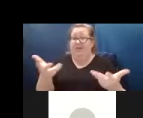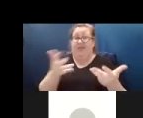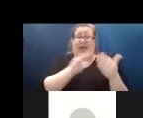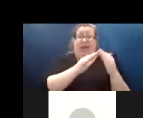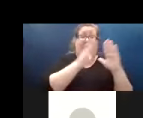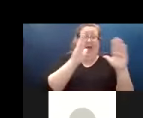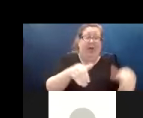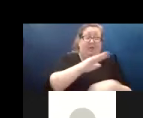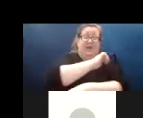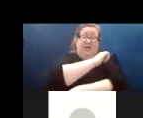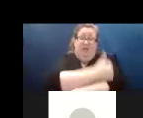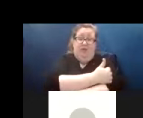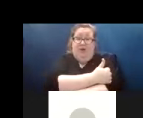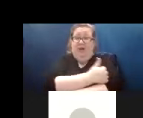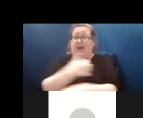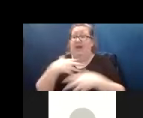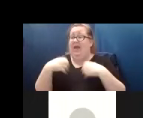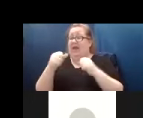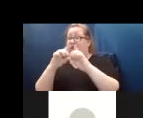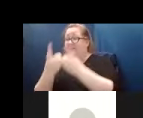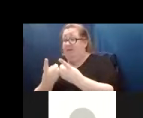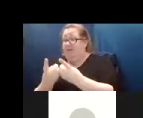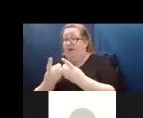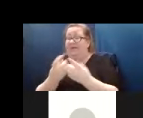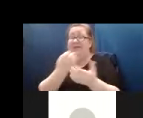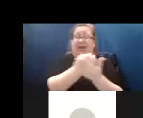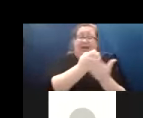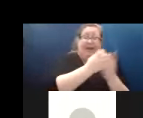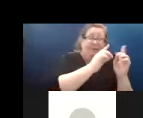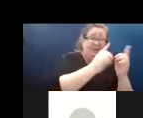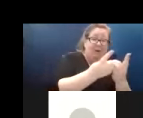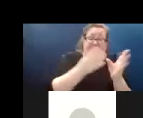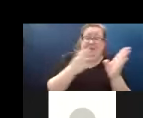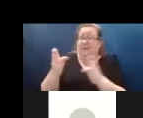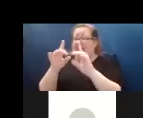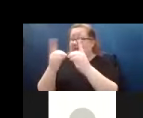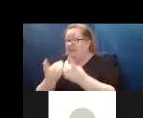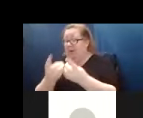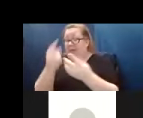departments, our economic and housing departments, planning departments,